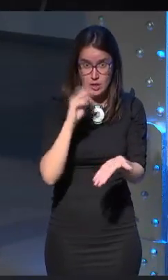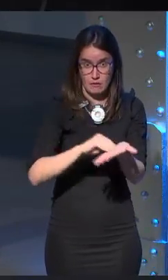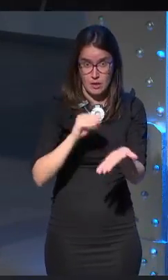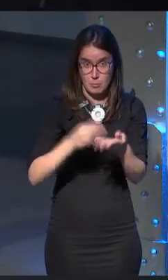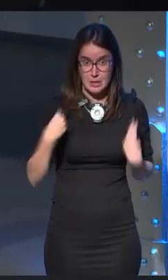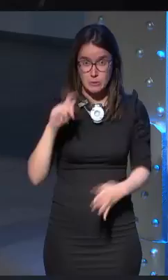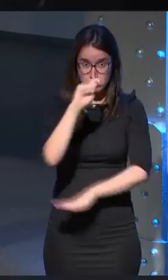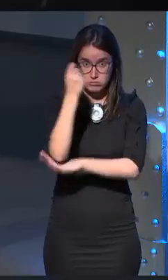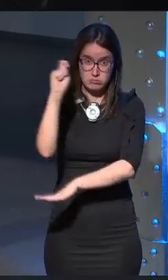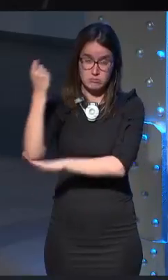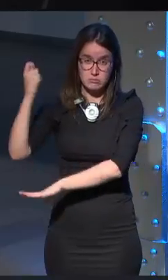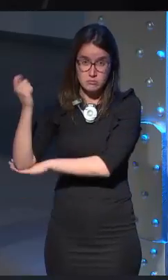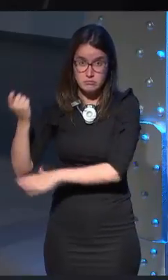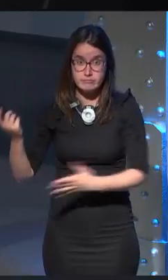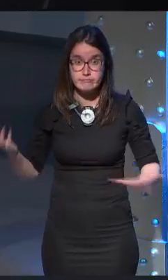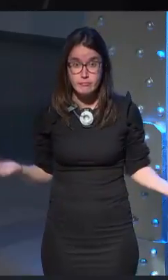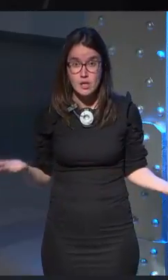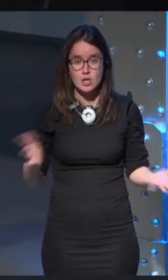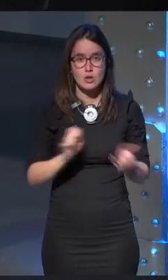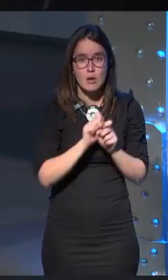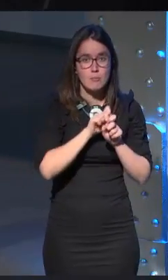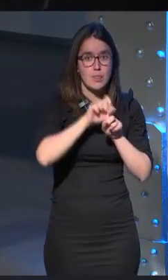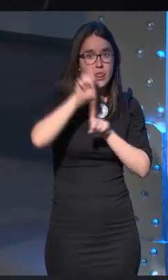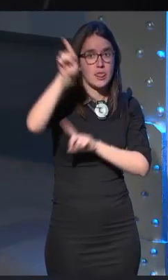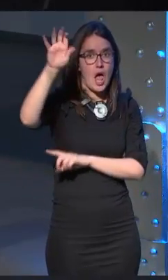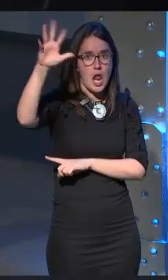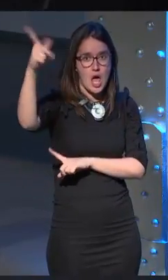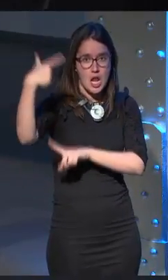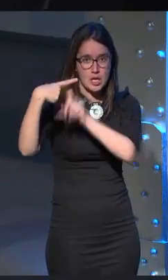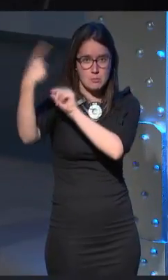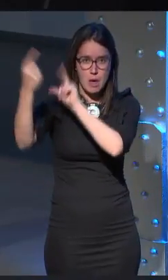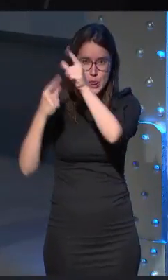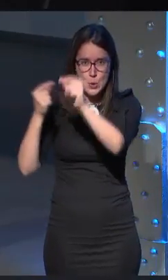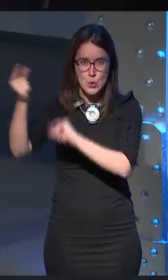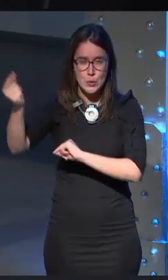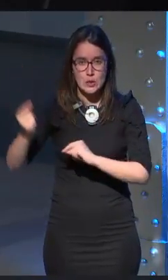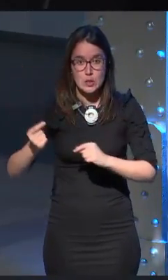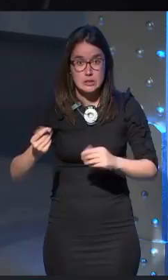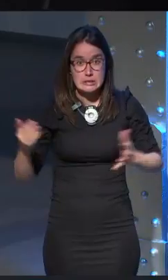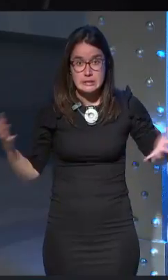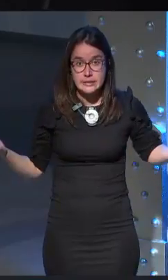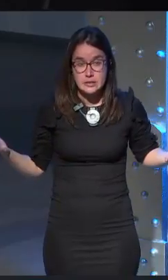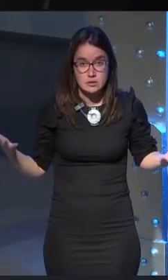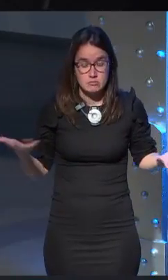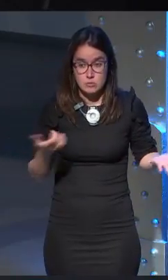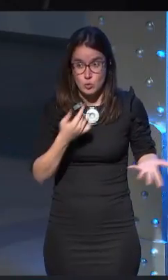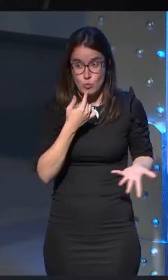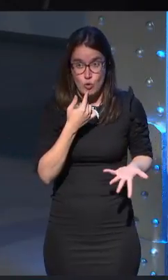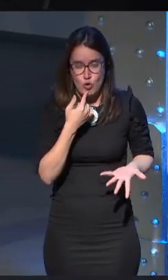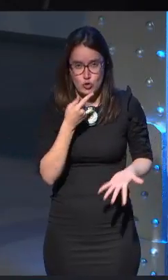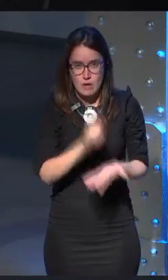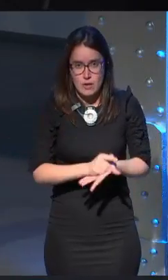Relaunched one of those first stages into space. So I will never say again that Elon is